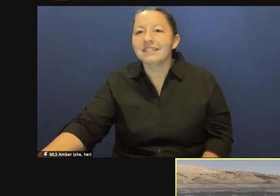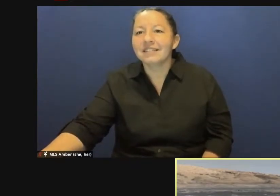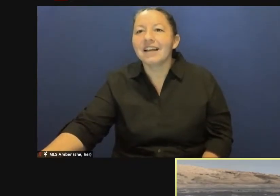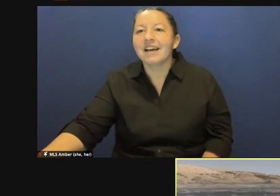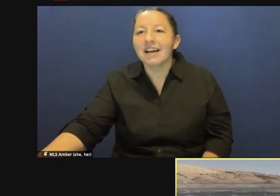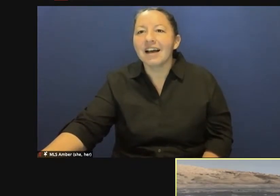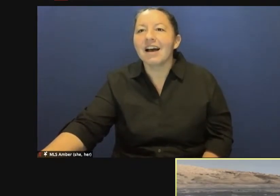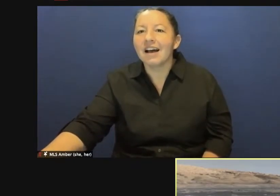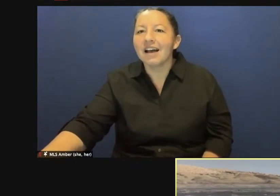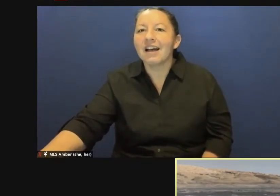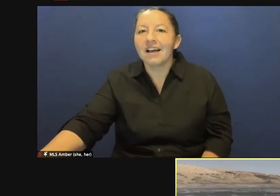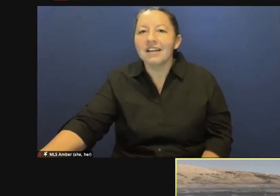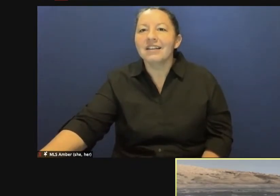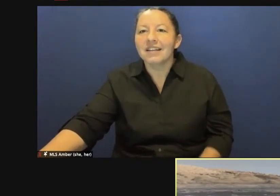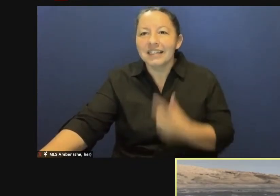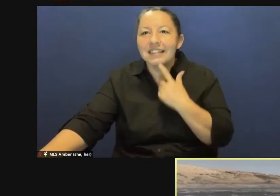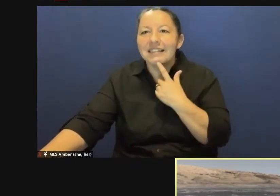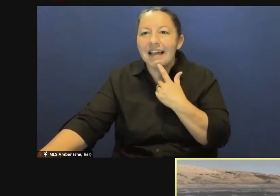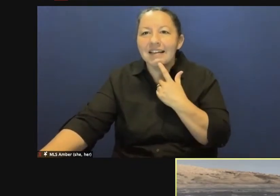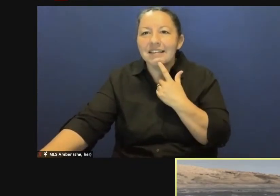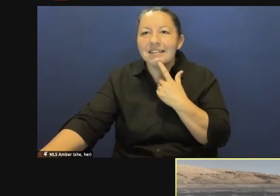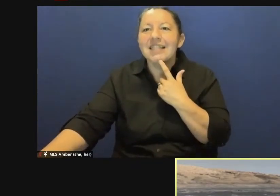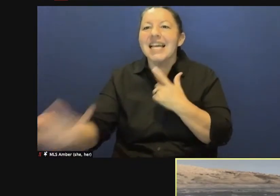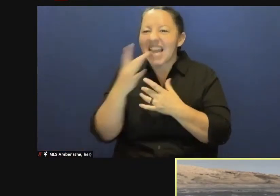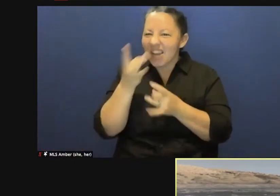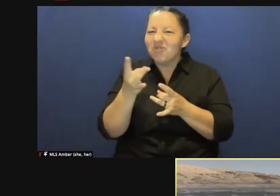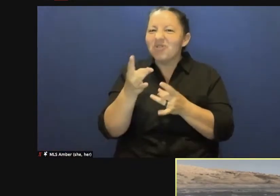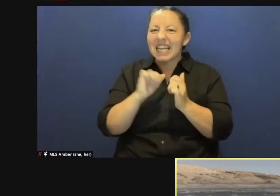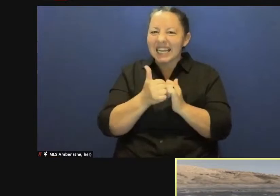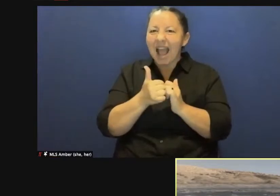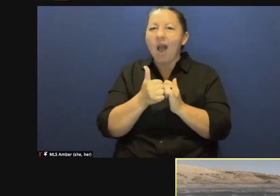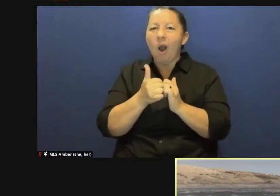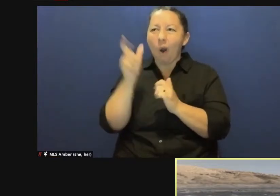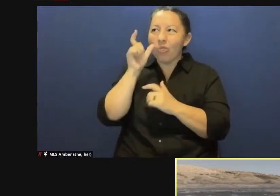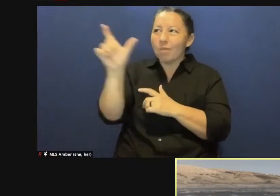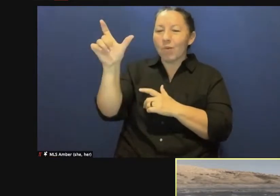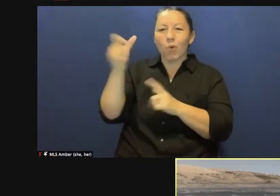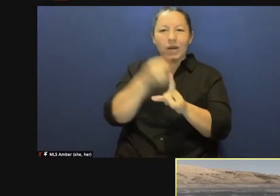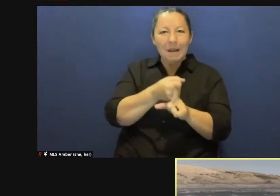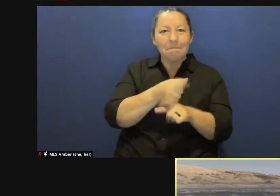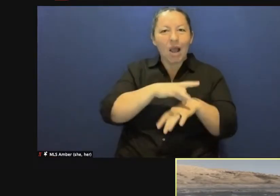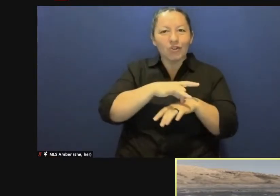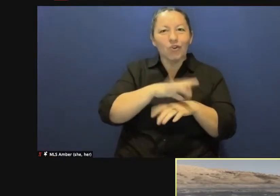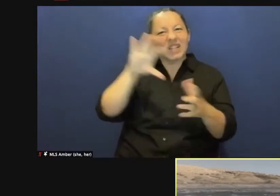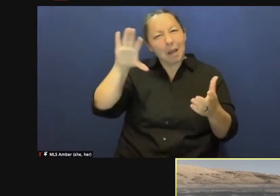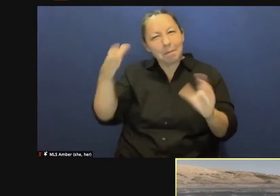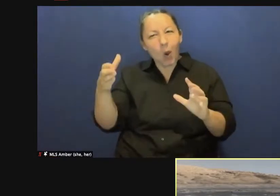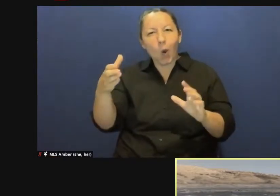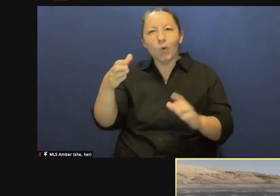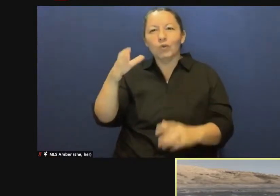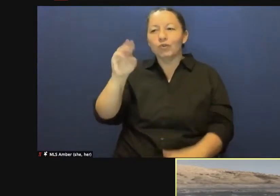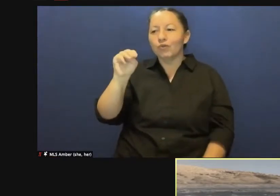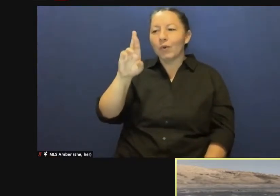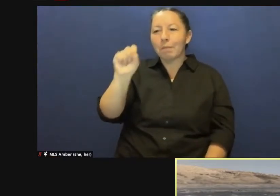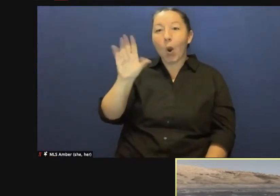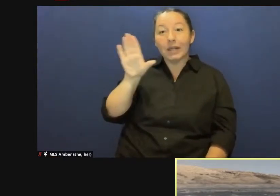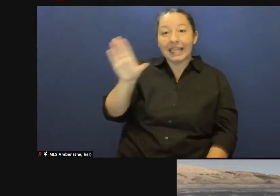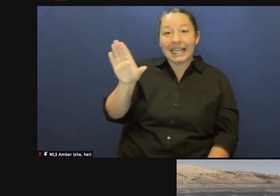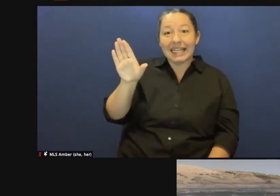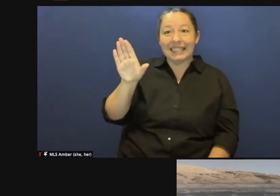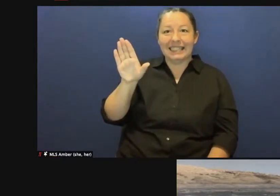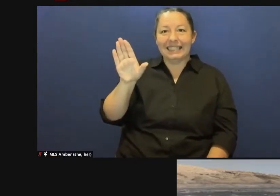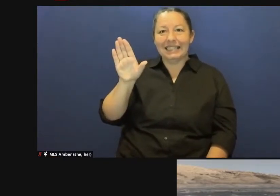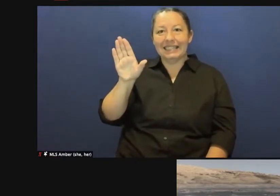differently the obliquity of the moon impacts the Earth as opposed to Mars, Phobos. Can you comment on Phobos and Mars?